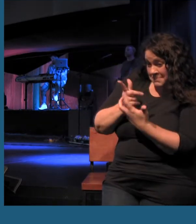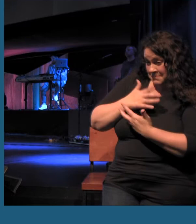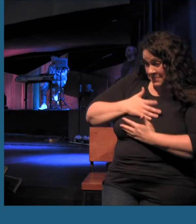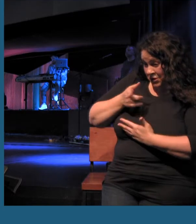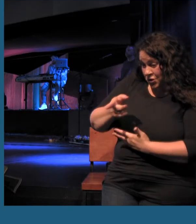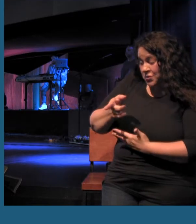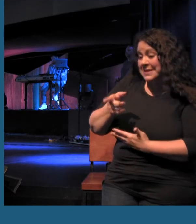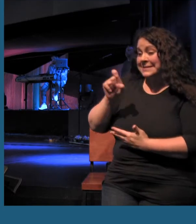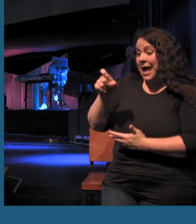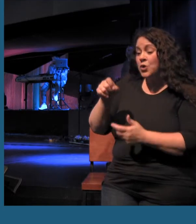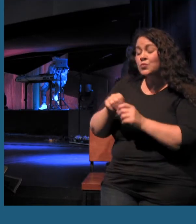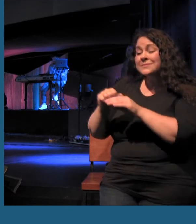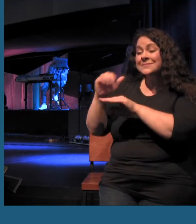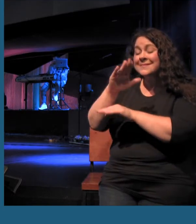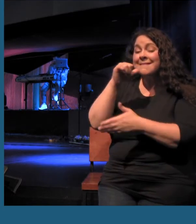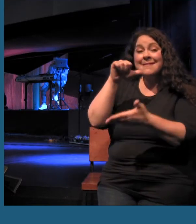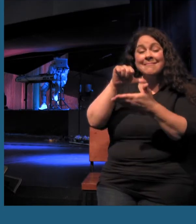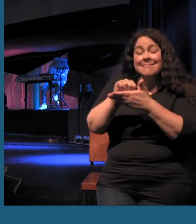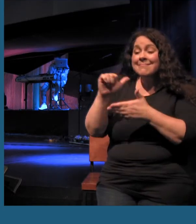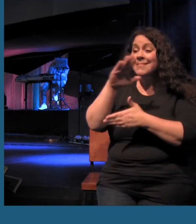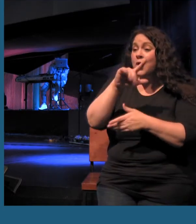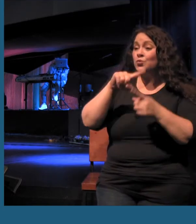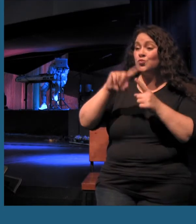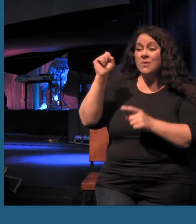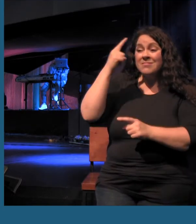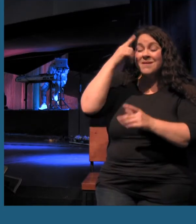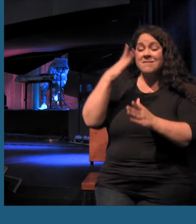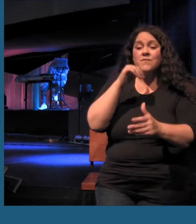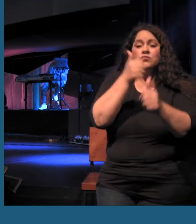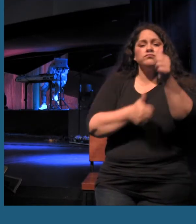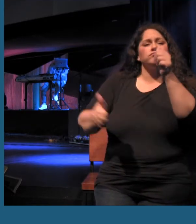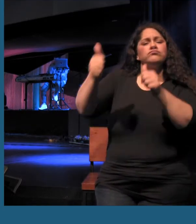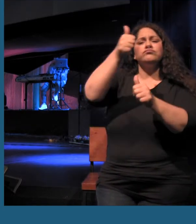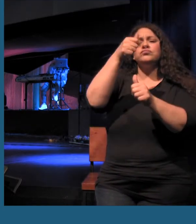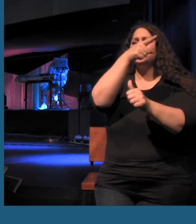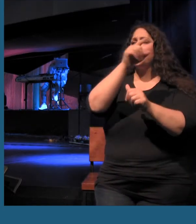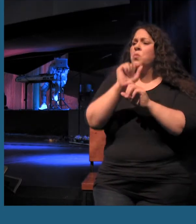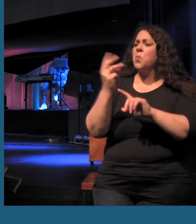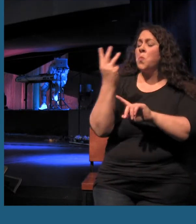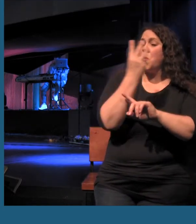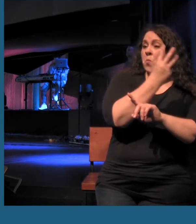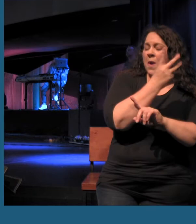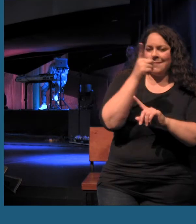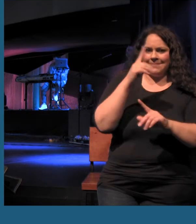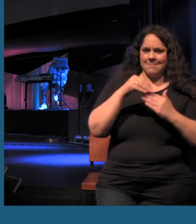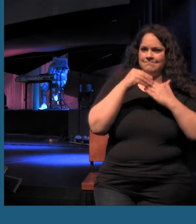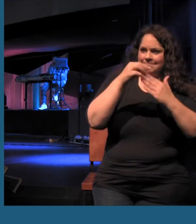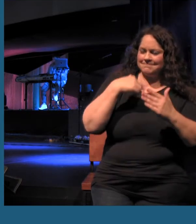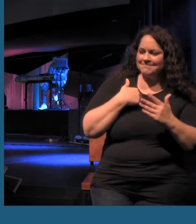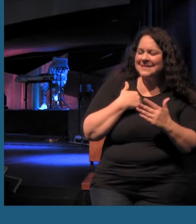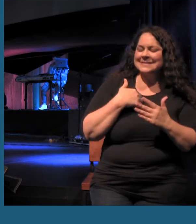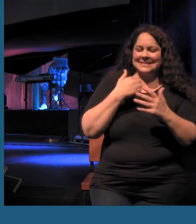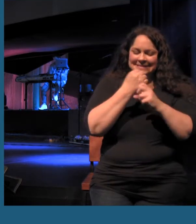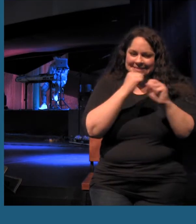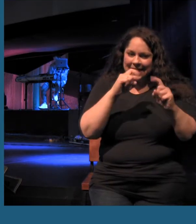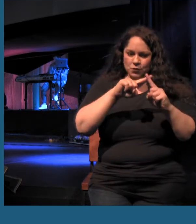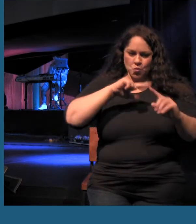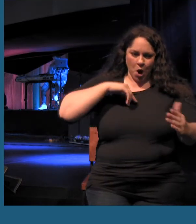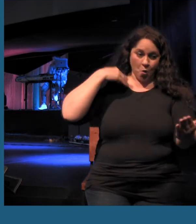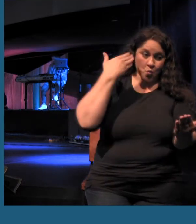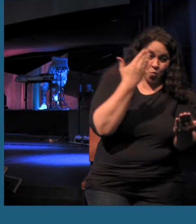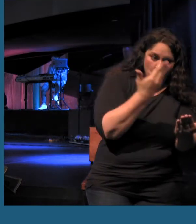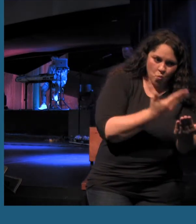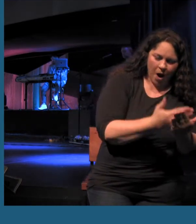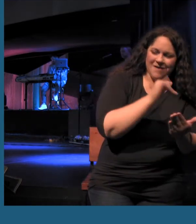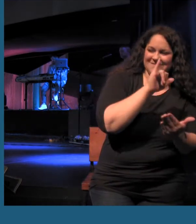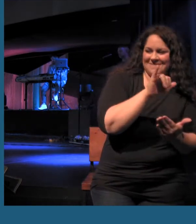I have letters to the governors of Trans-Euphrates so that they will provide me safe conduct until I arrive in